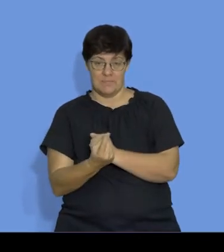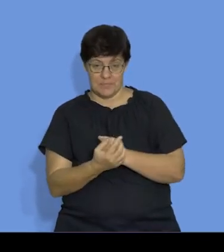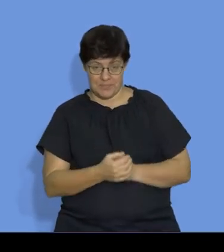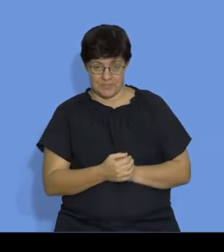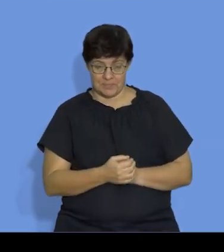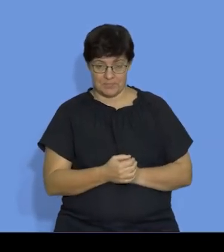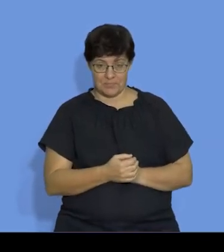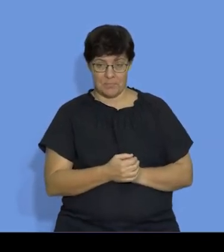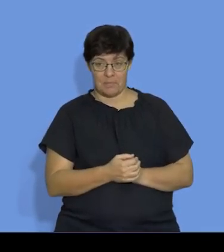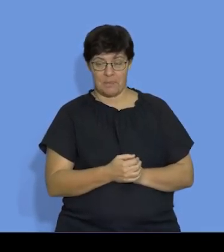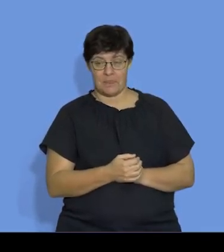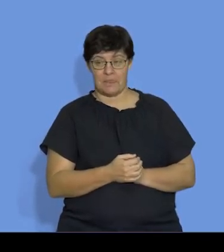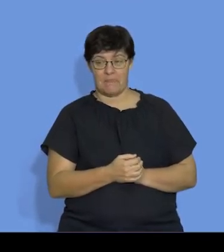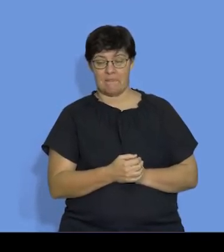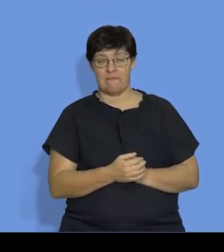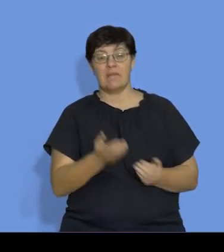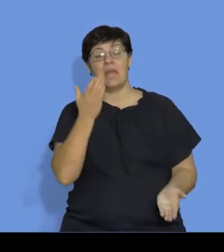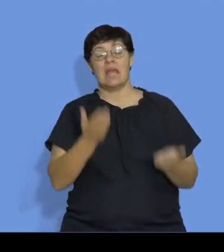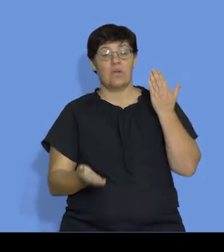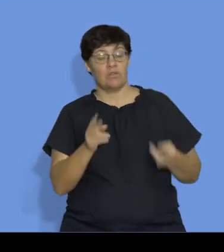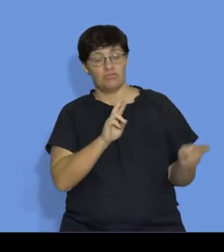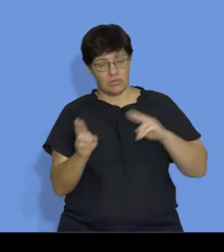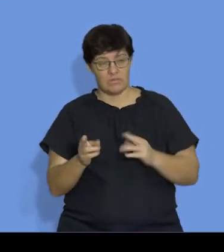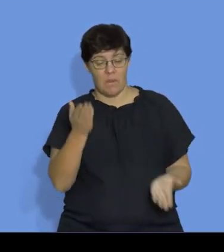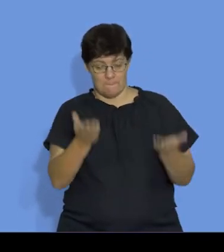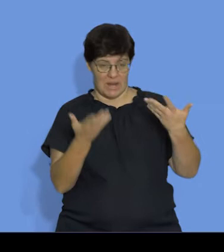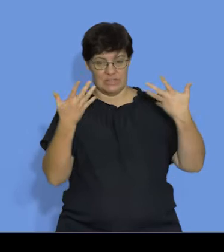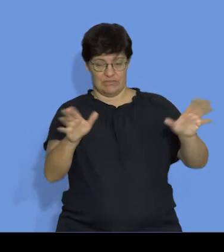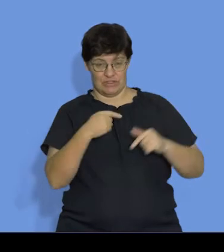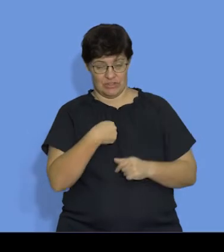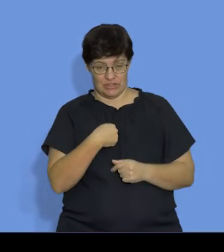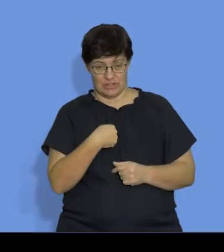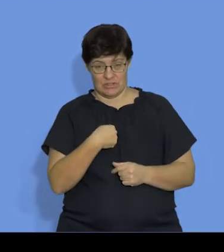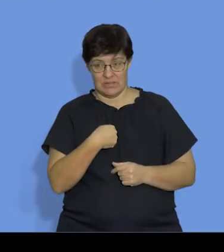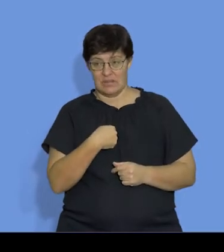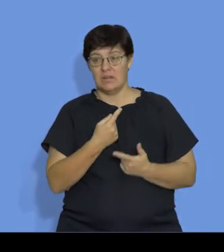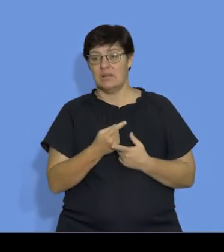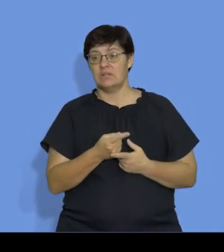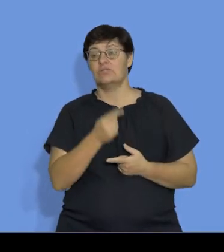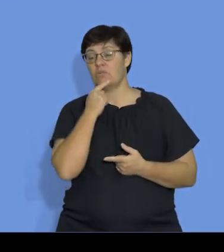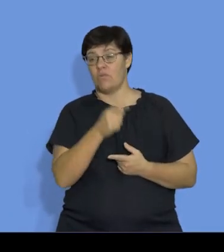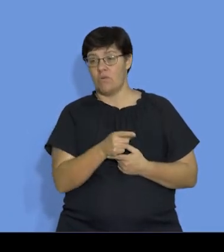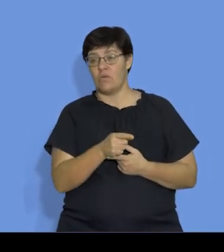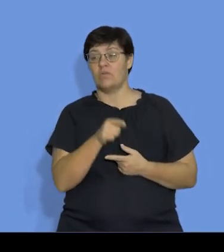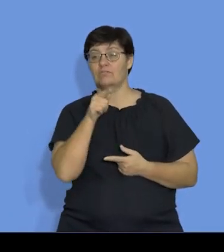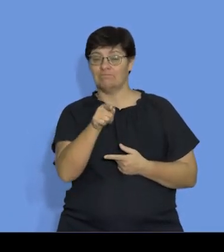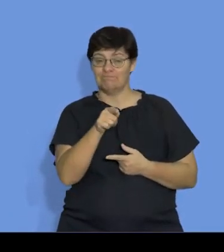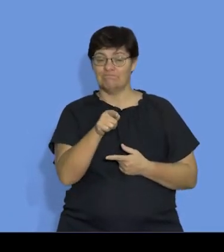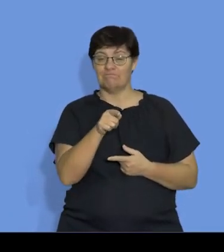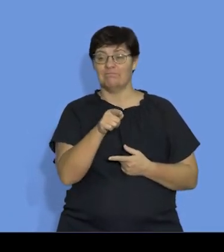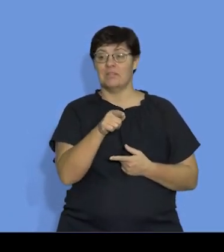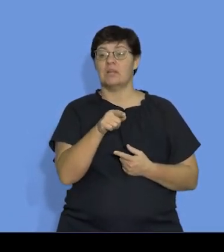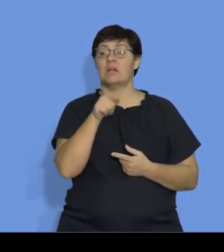first, the equation of reaction is balanced for us. So the stoichiometric ratio in which these react is